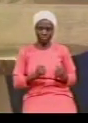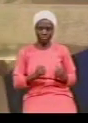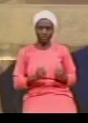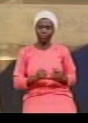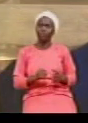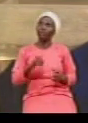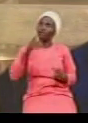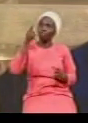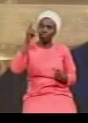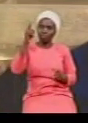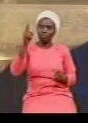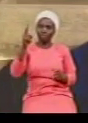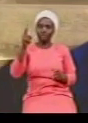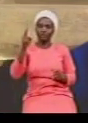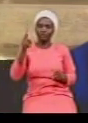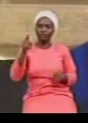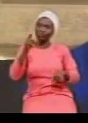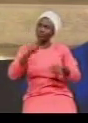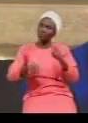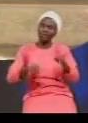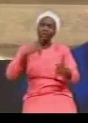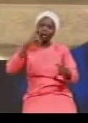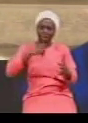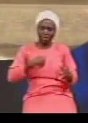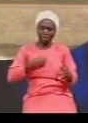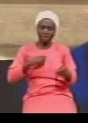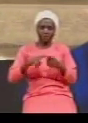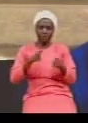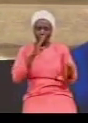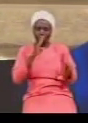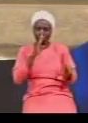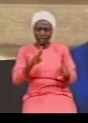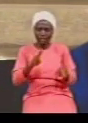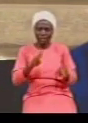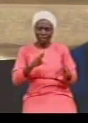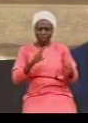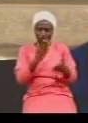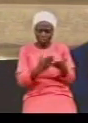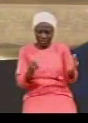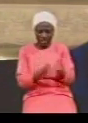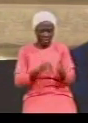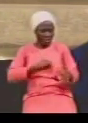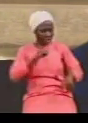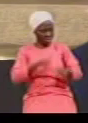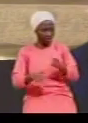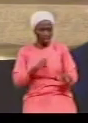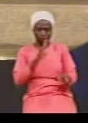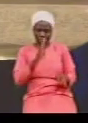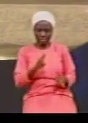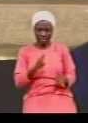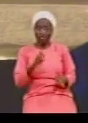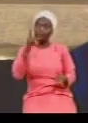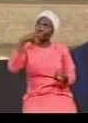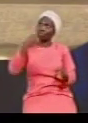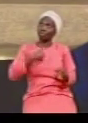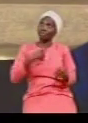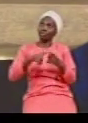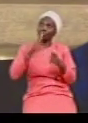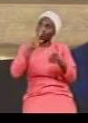to be something I could not be. You told me, be strong. Lord, I am